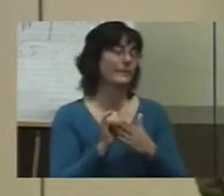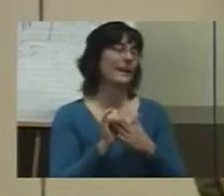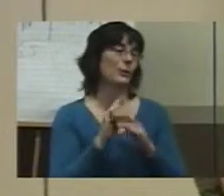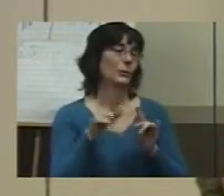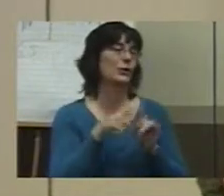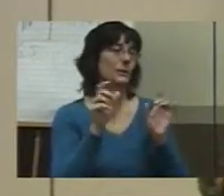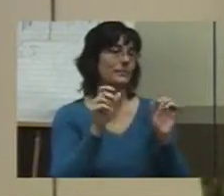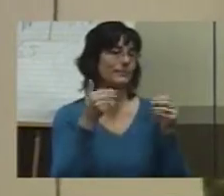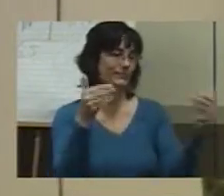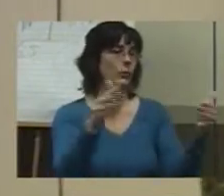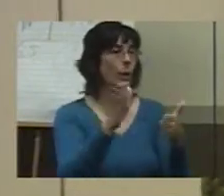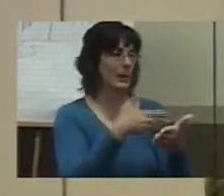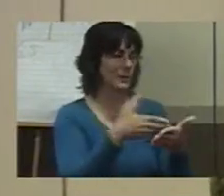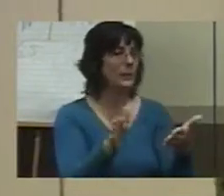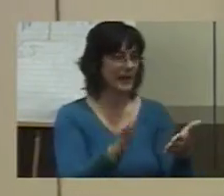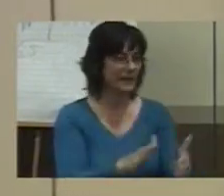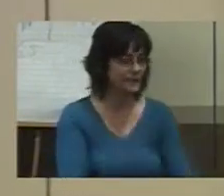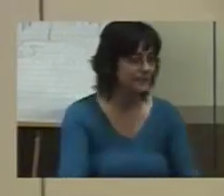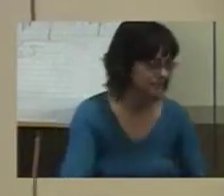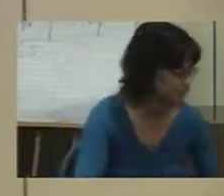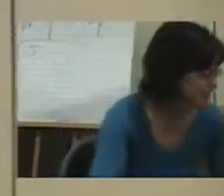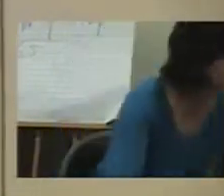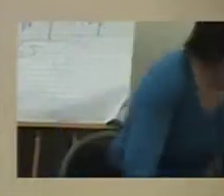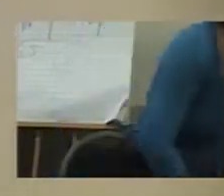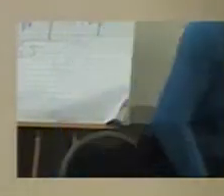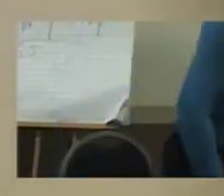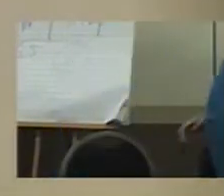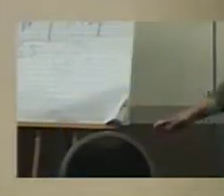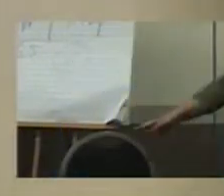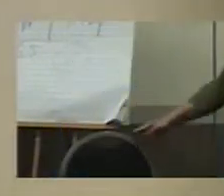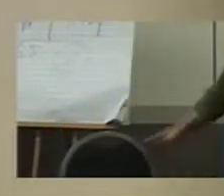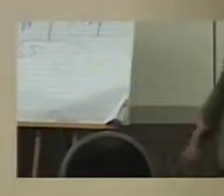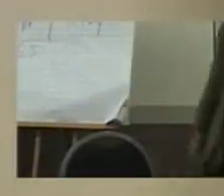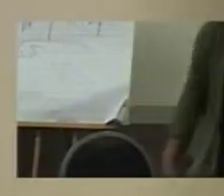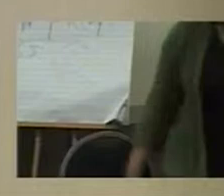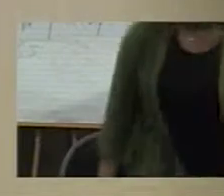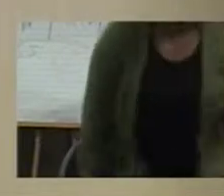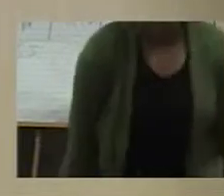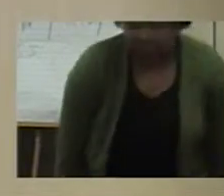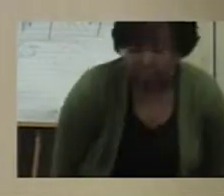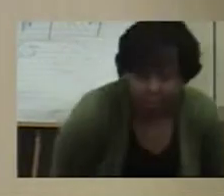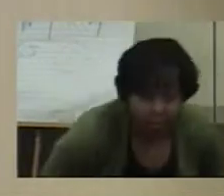get to kind of paint. Okay? So now we're in that